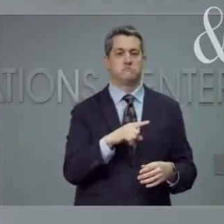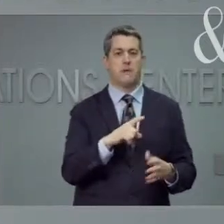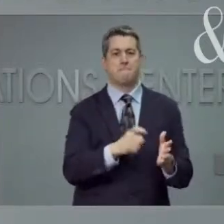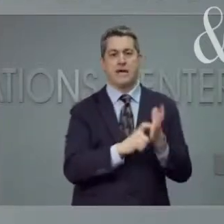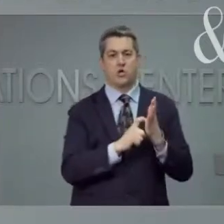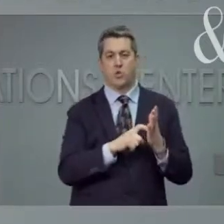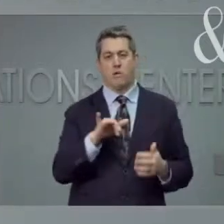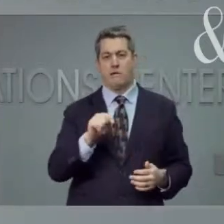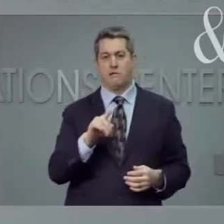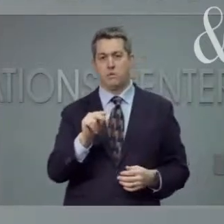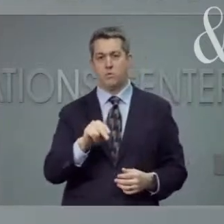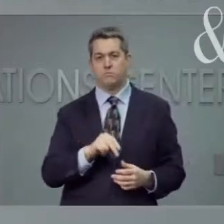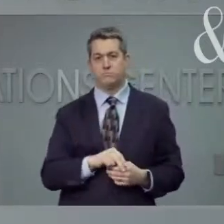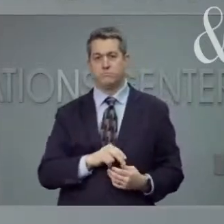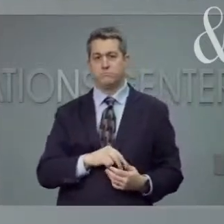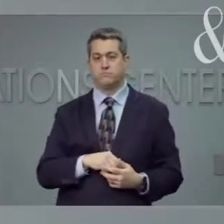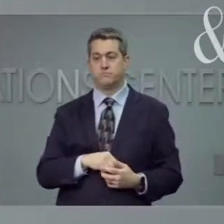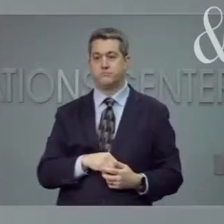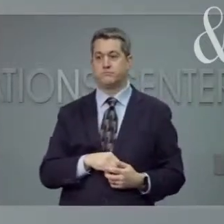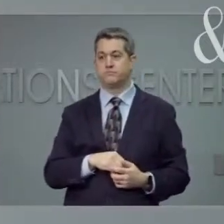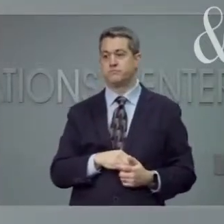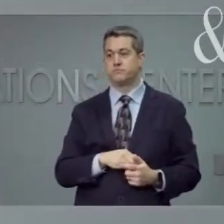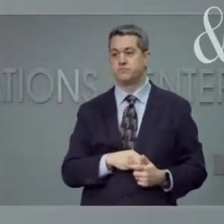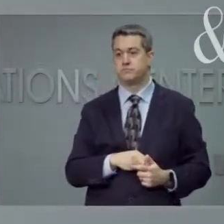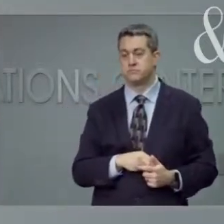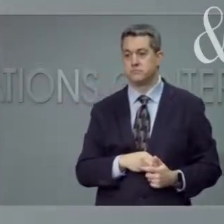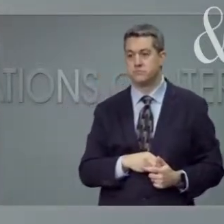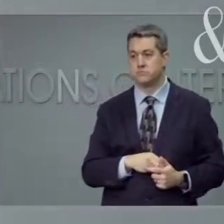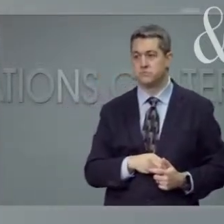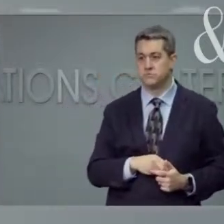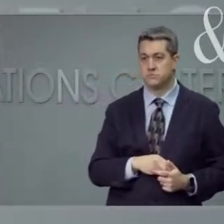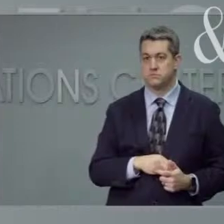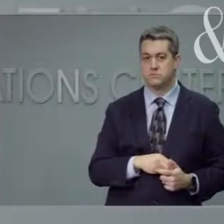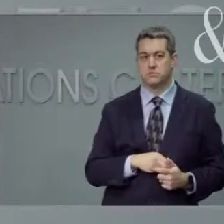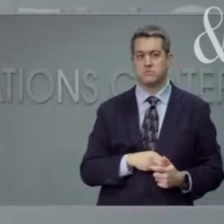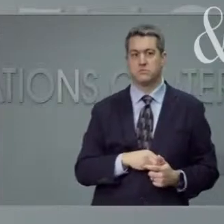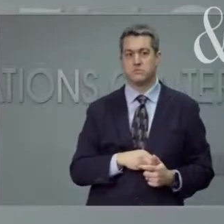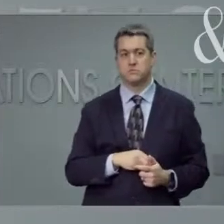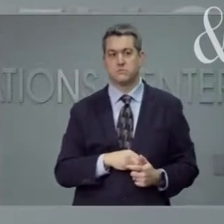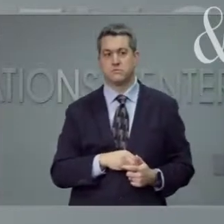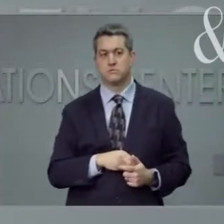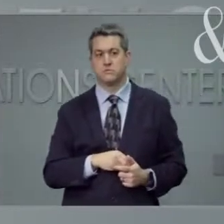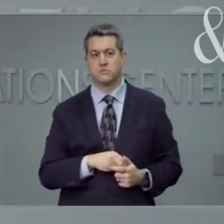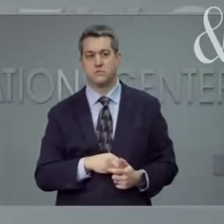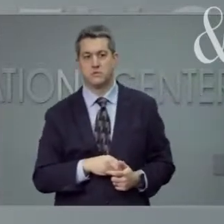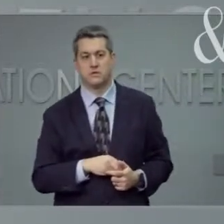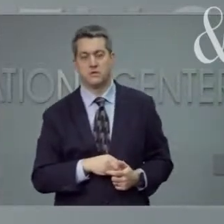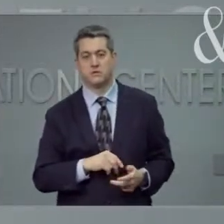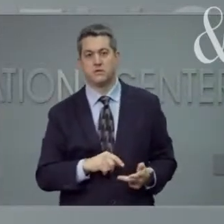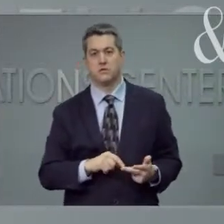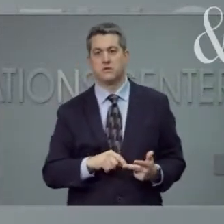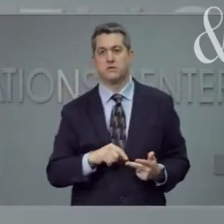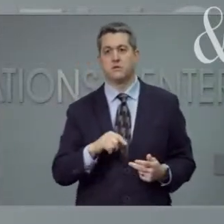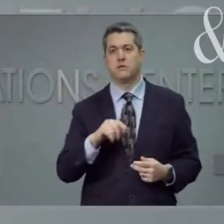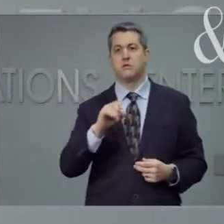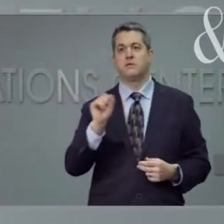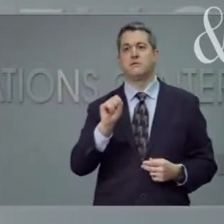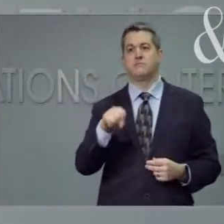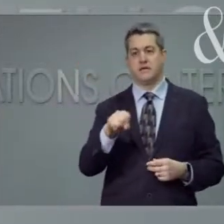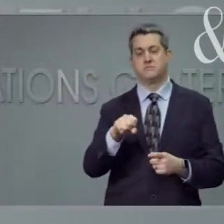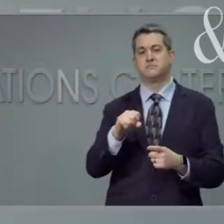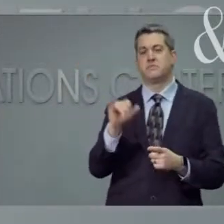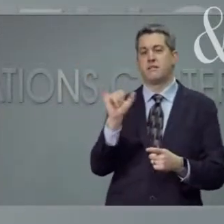other question. Thanks, Brian. So yes, as the governor